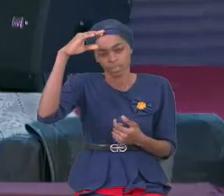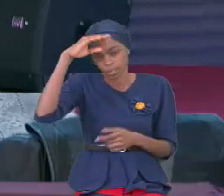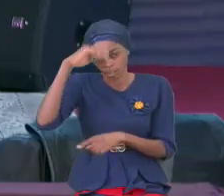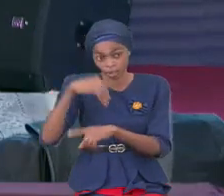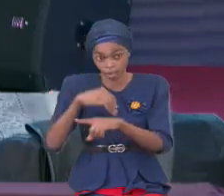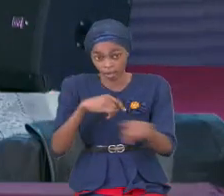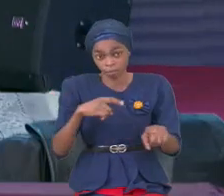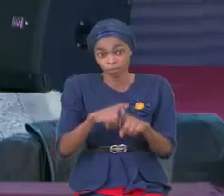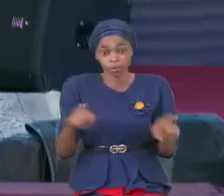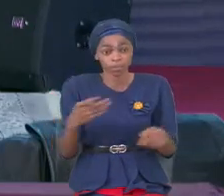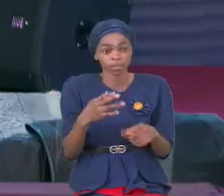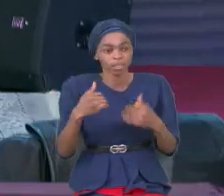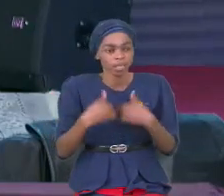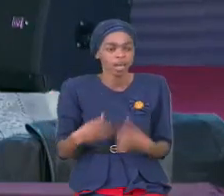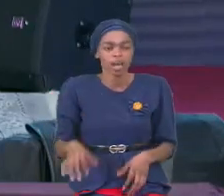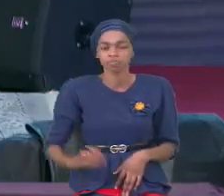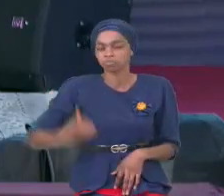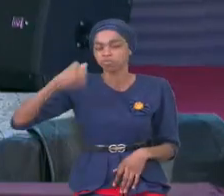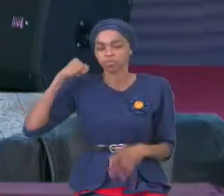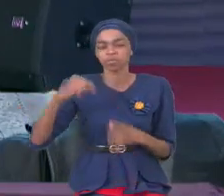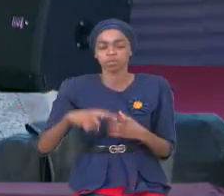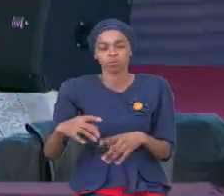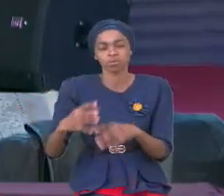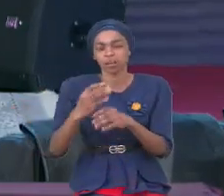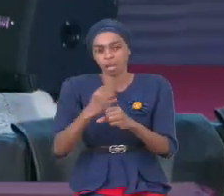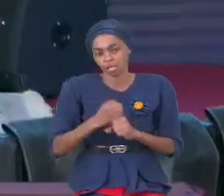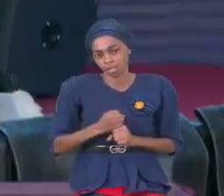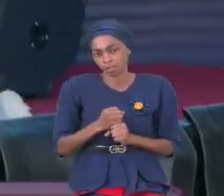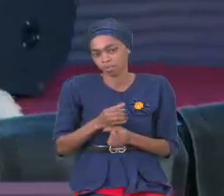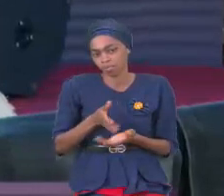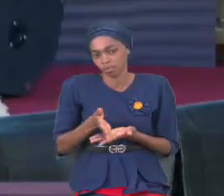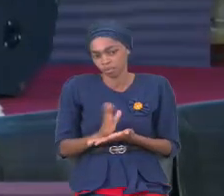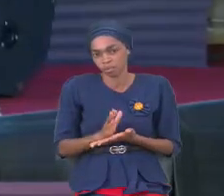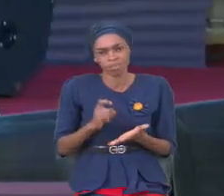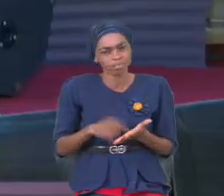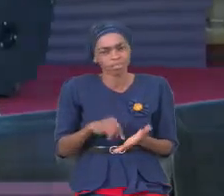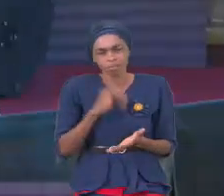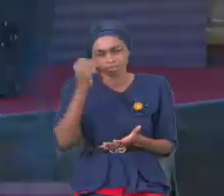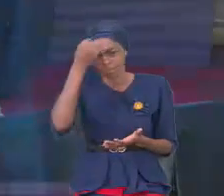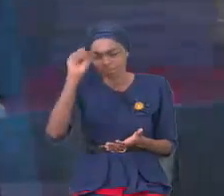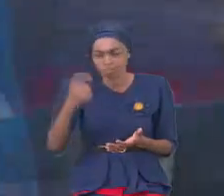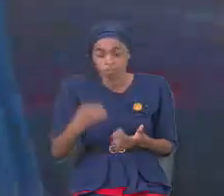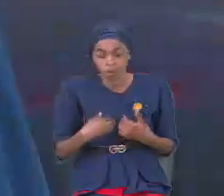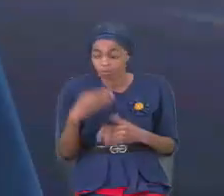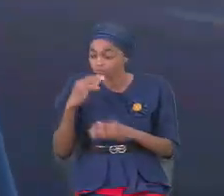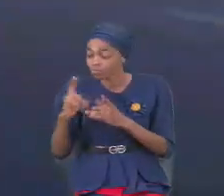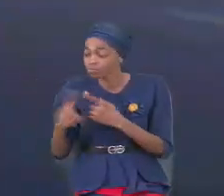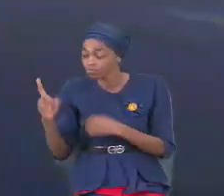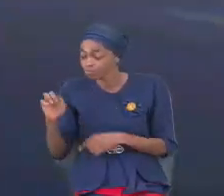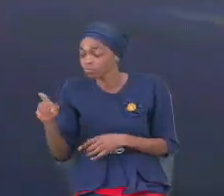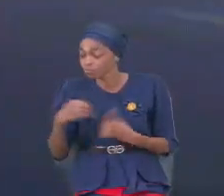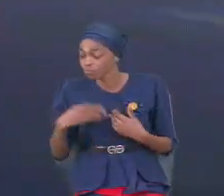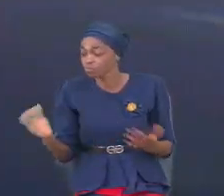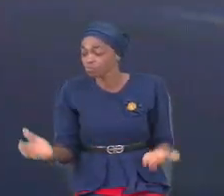have refused to receive correction. That's obstinacy. You have spoken to them, you have exhorted them, you